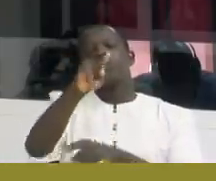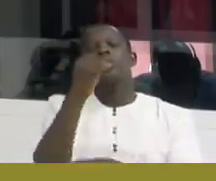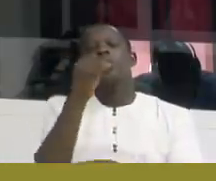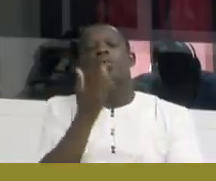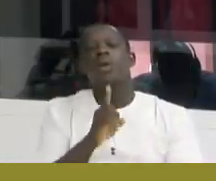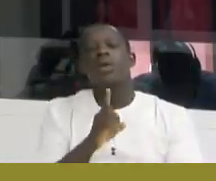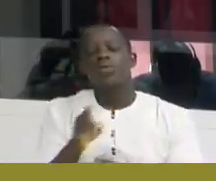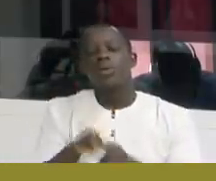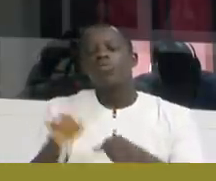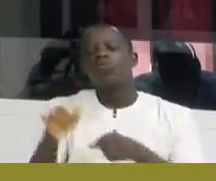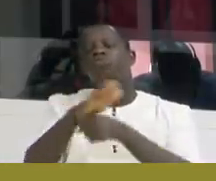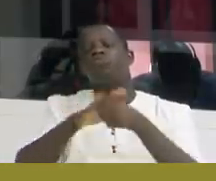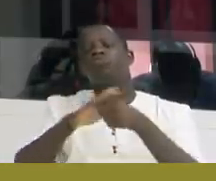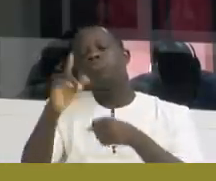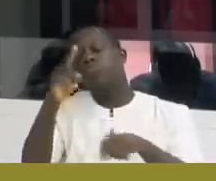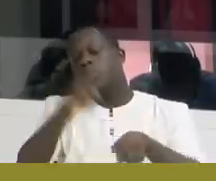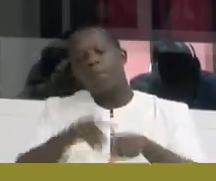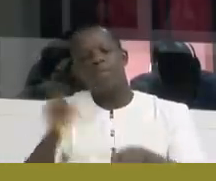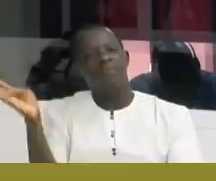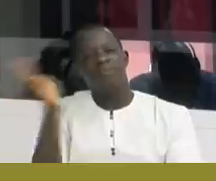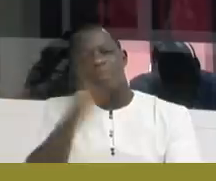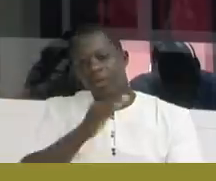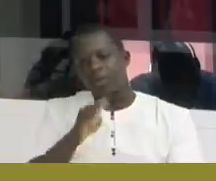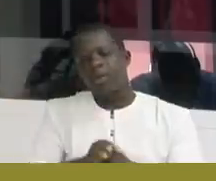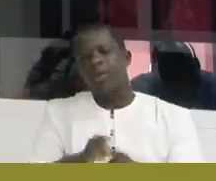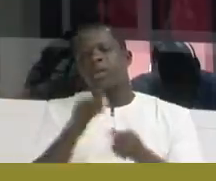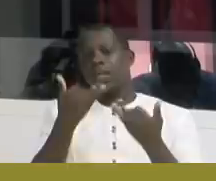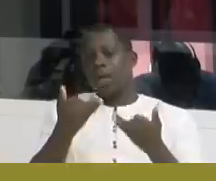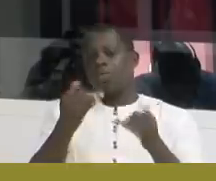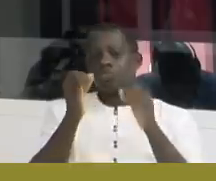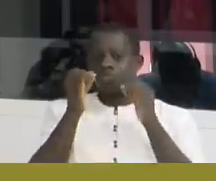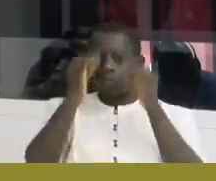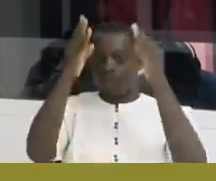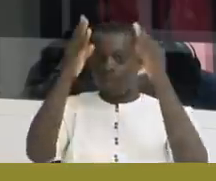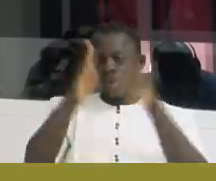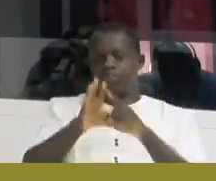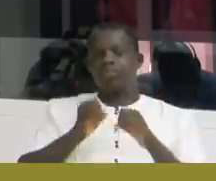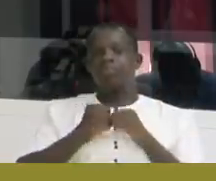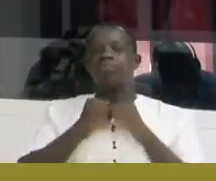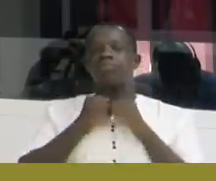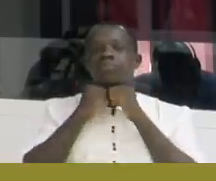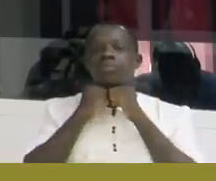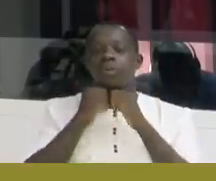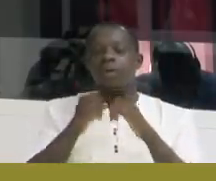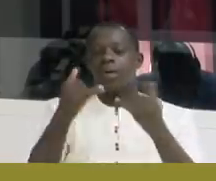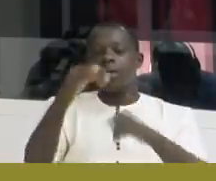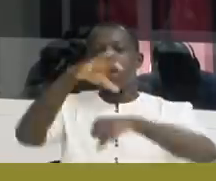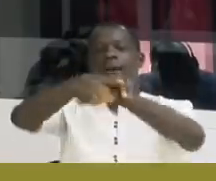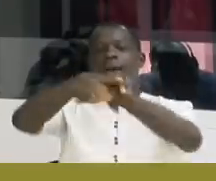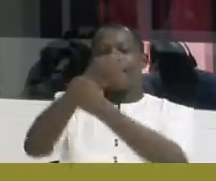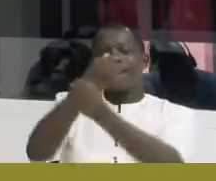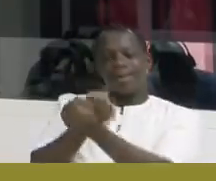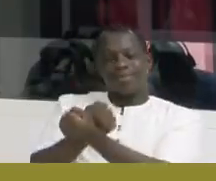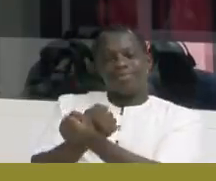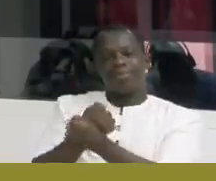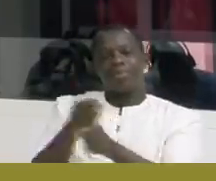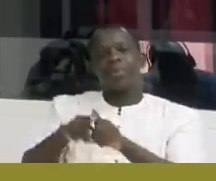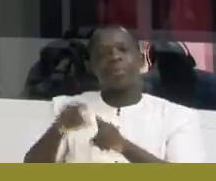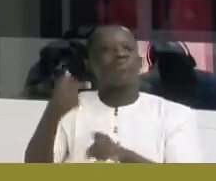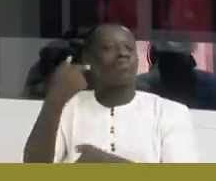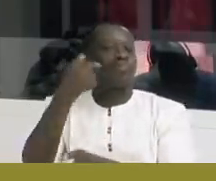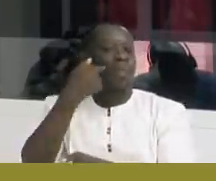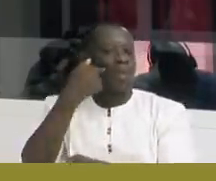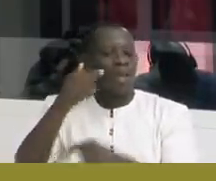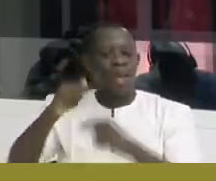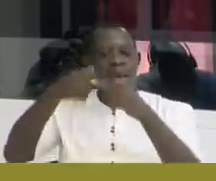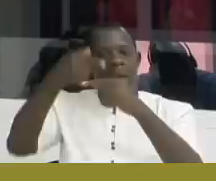completely false. But strangely, Sana just got arrested a day after